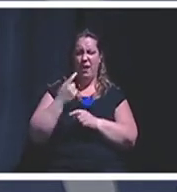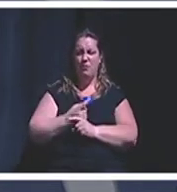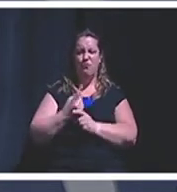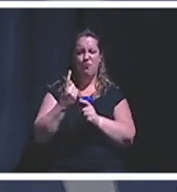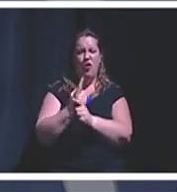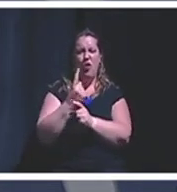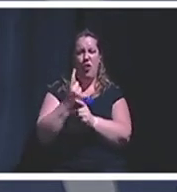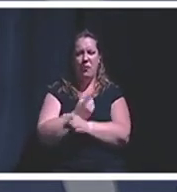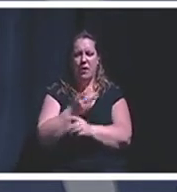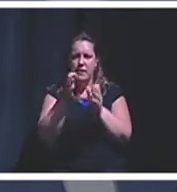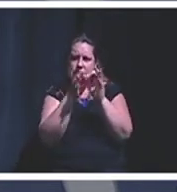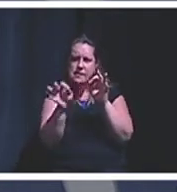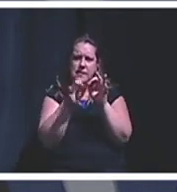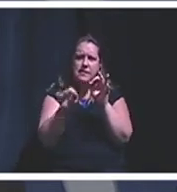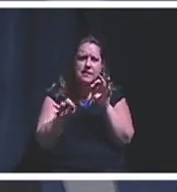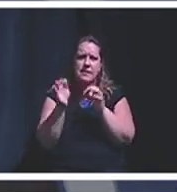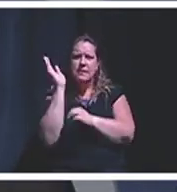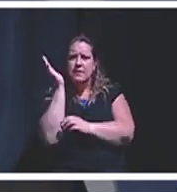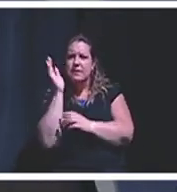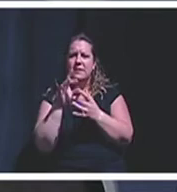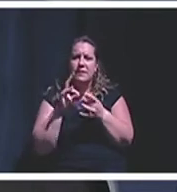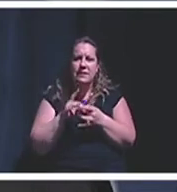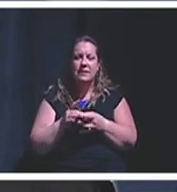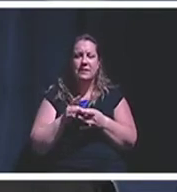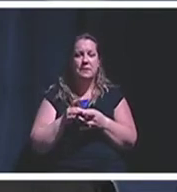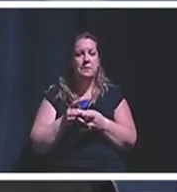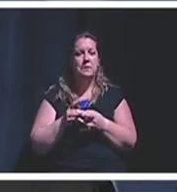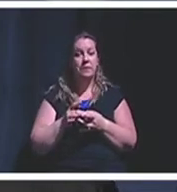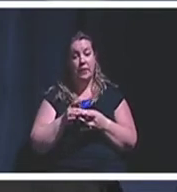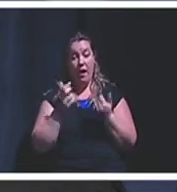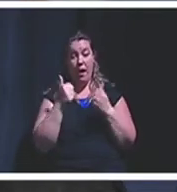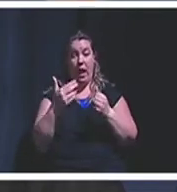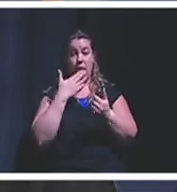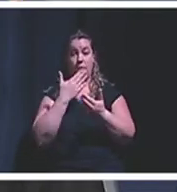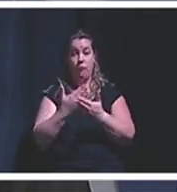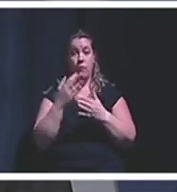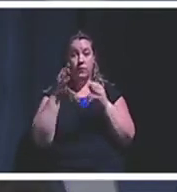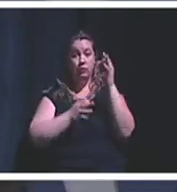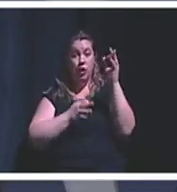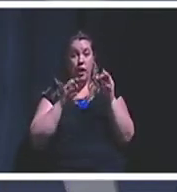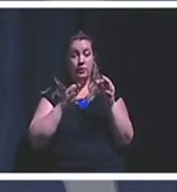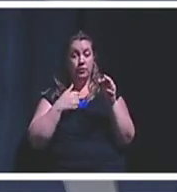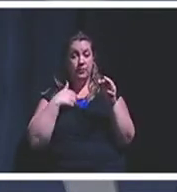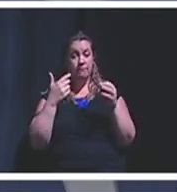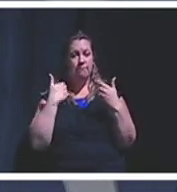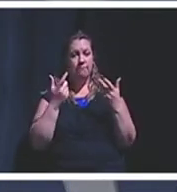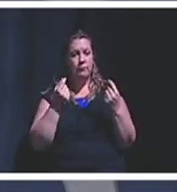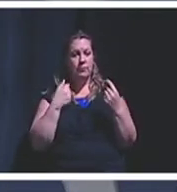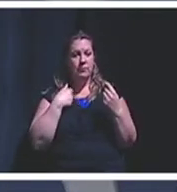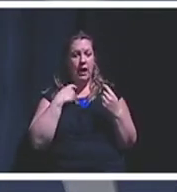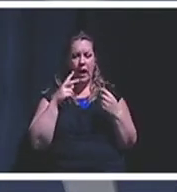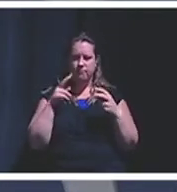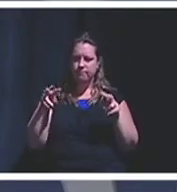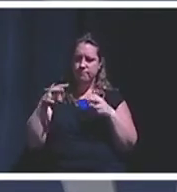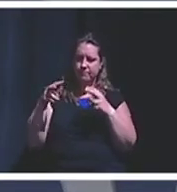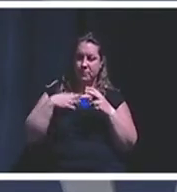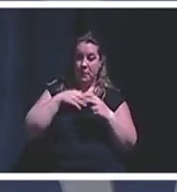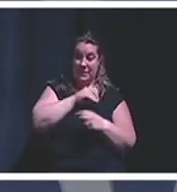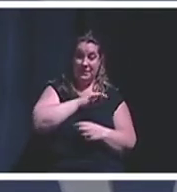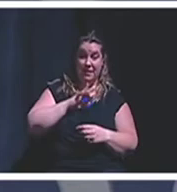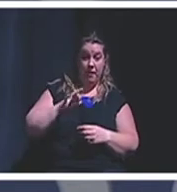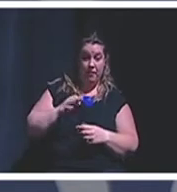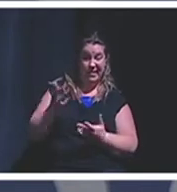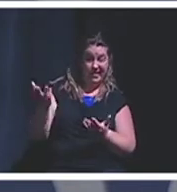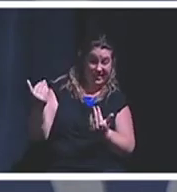occasion. As any good appellate judge would do, I turned to my staff for advice that they may